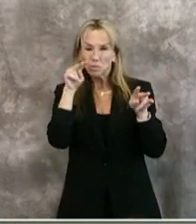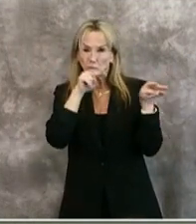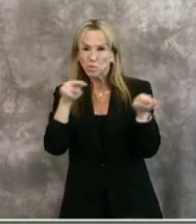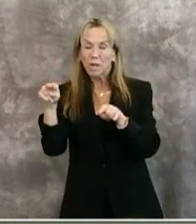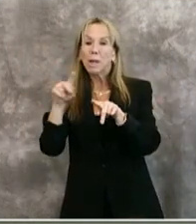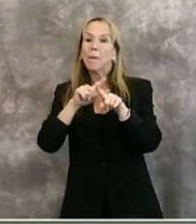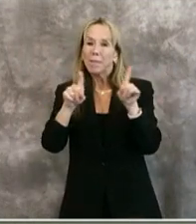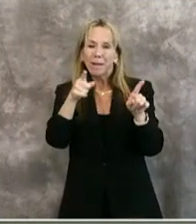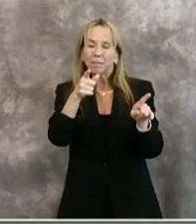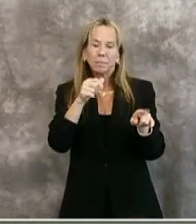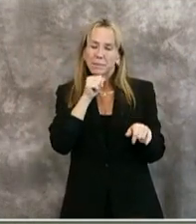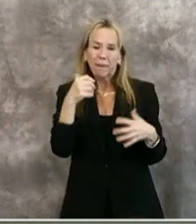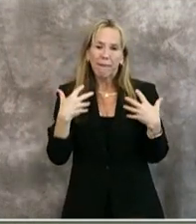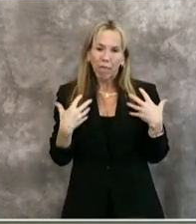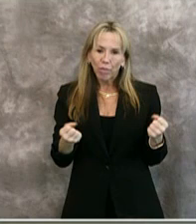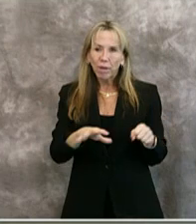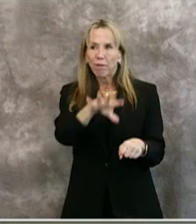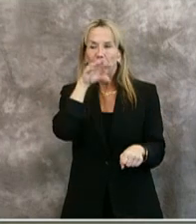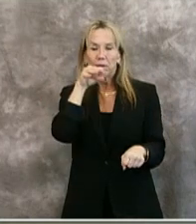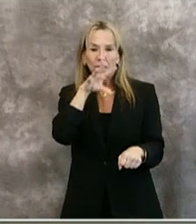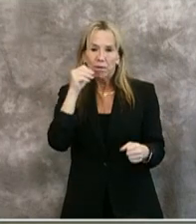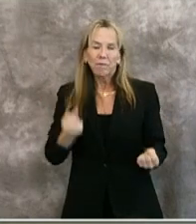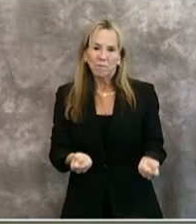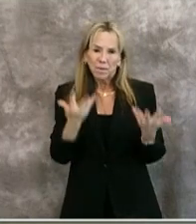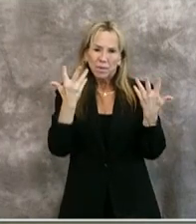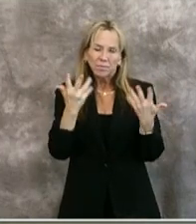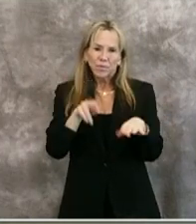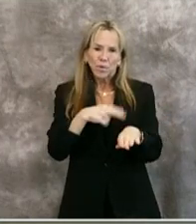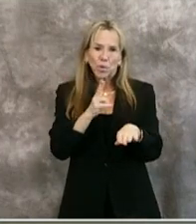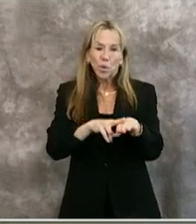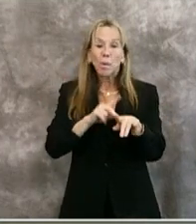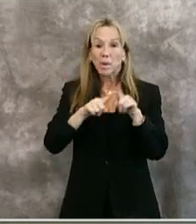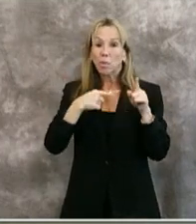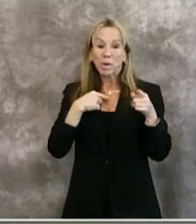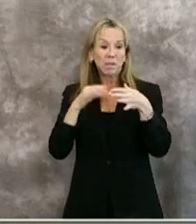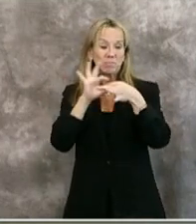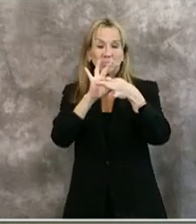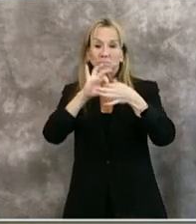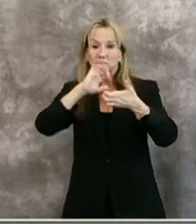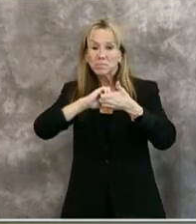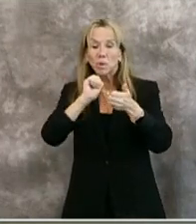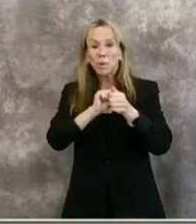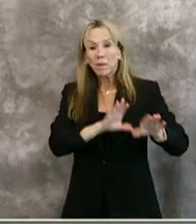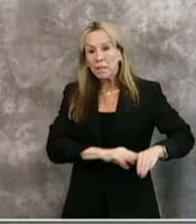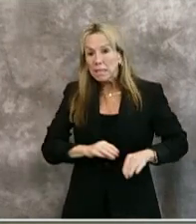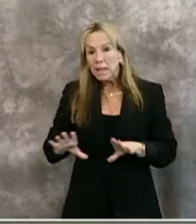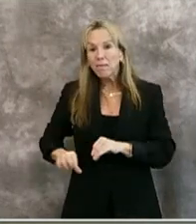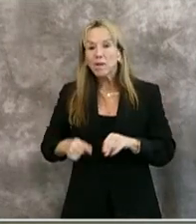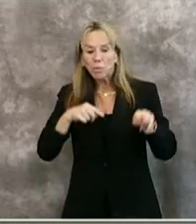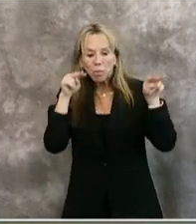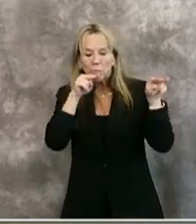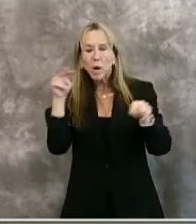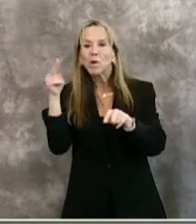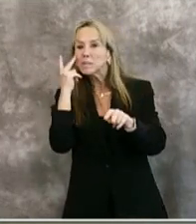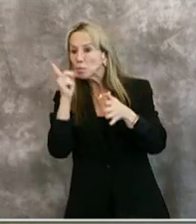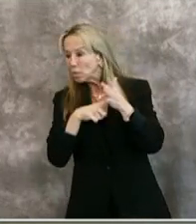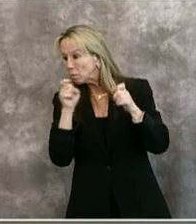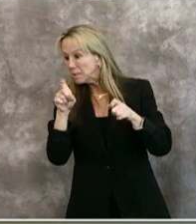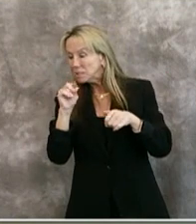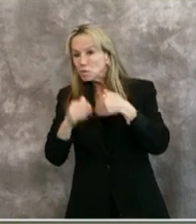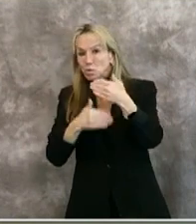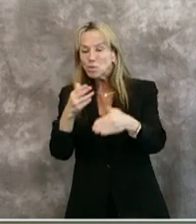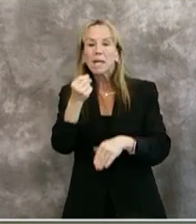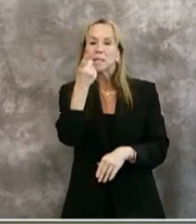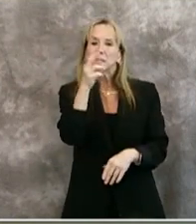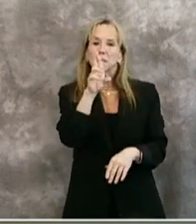are certainly not healthy. We're working with the Navy to determine if additional monitoring or additional steps needs to be taken, and Dr. Wilma Wooten